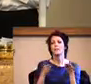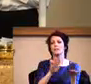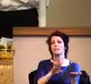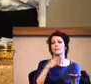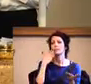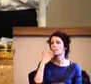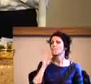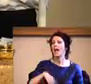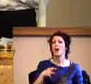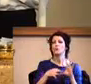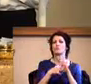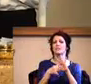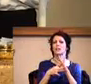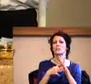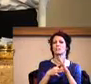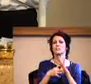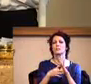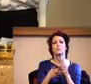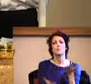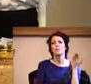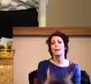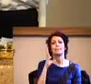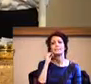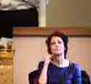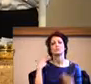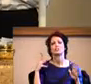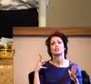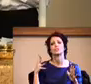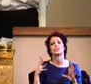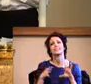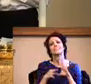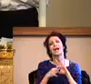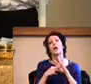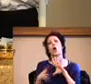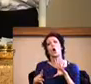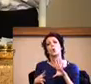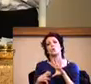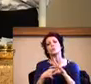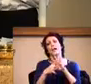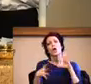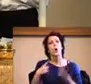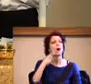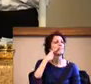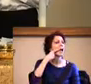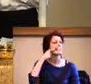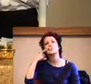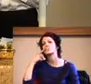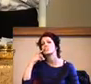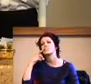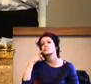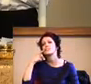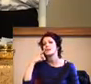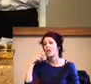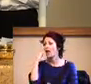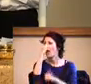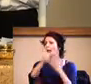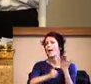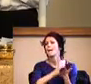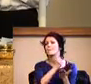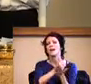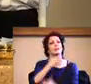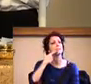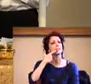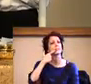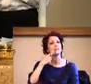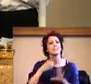relationships that we might experien let go of the addictions let go